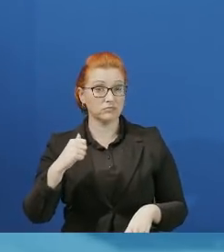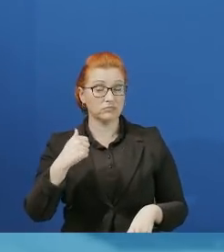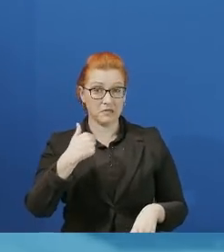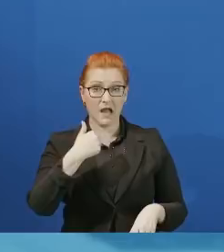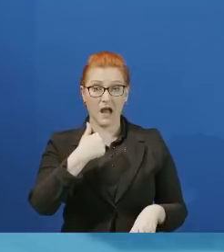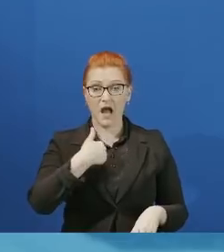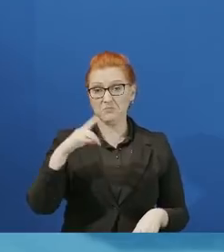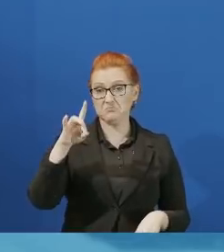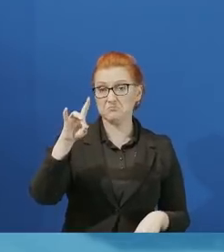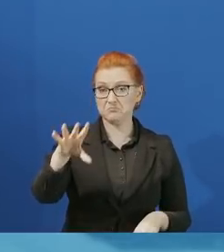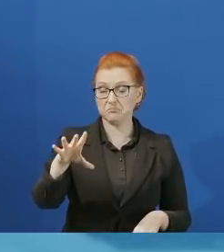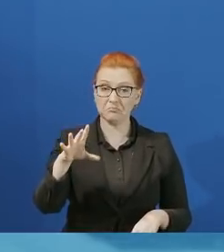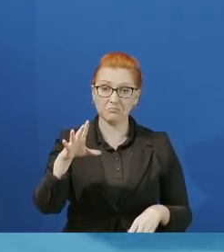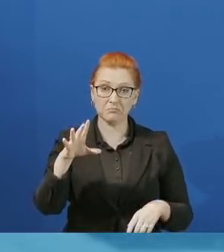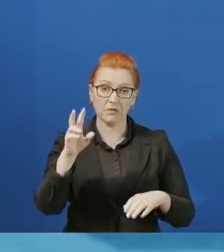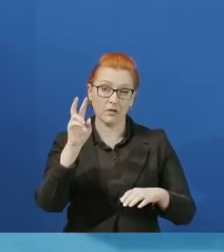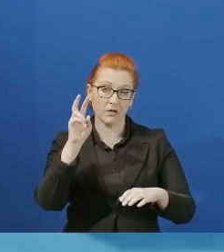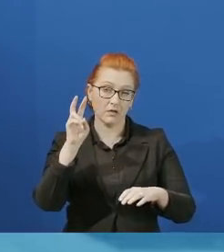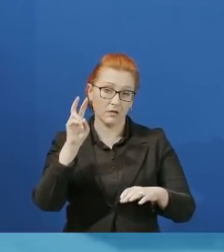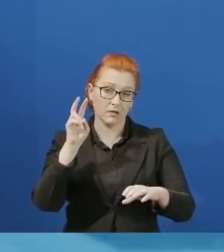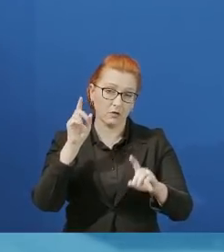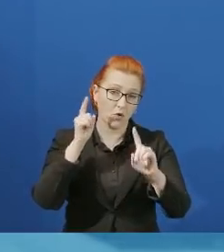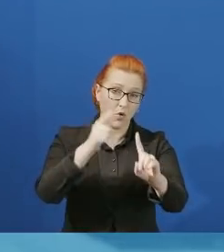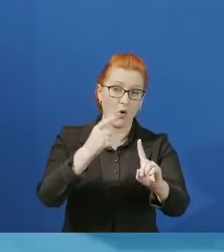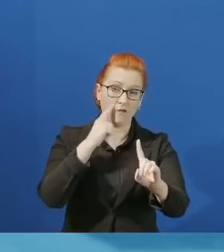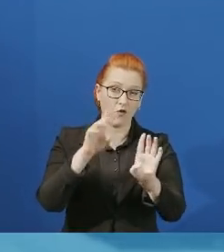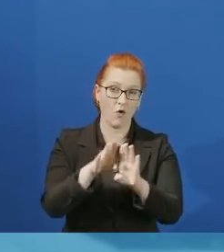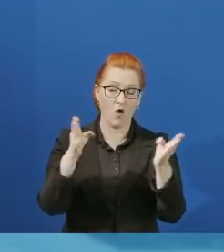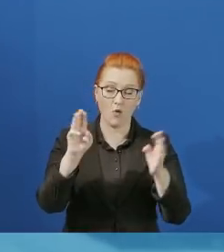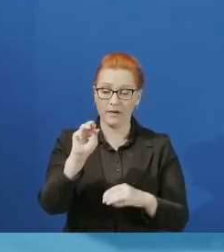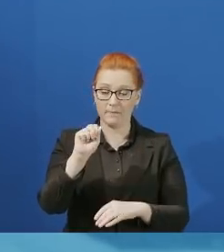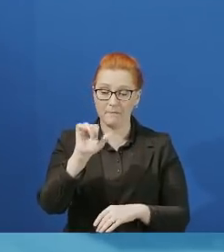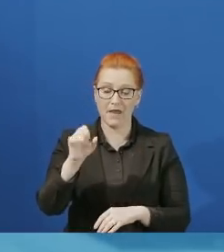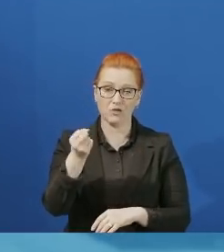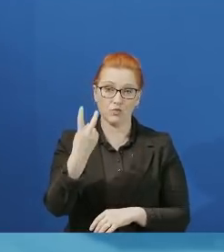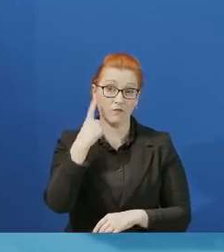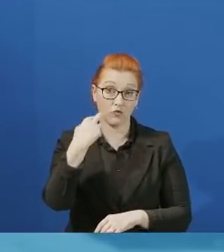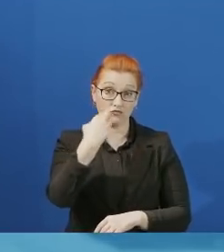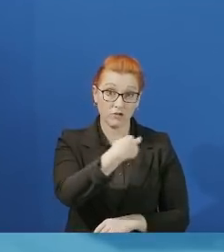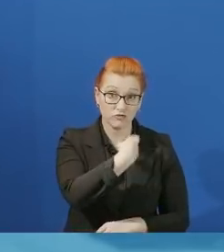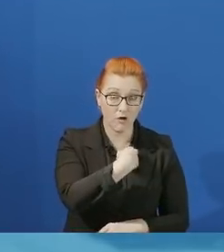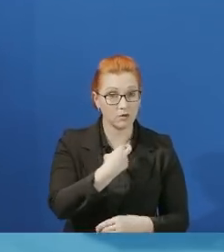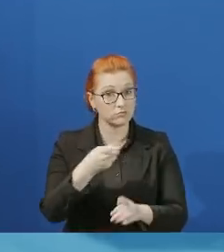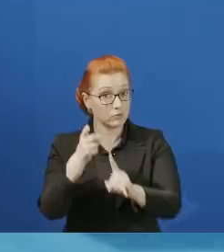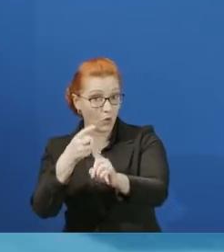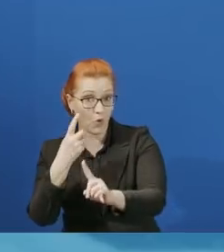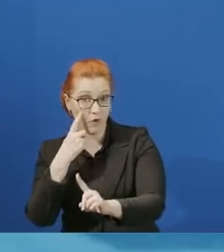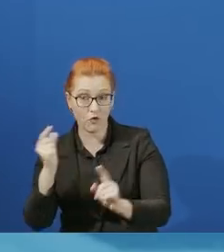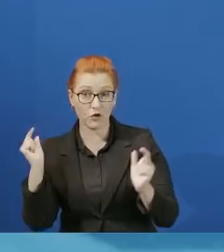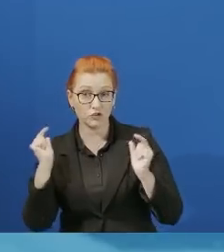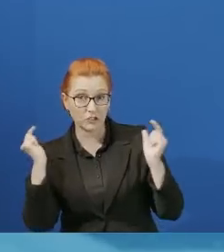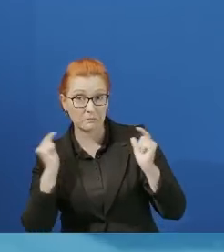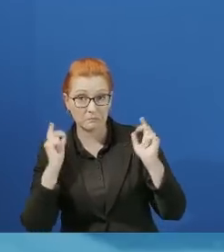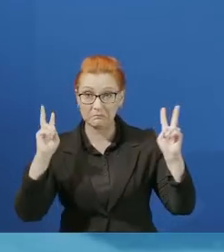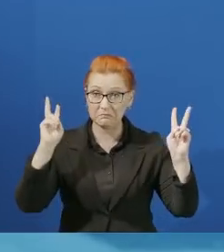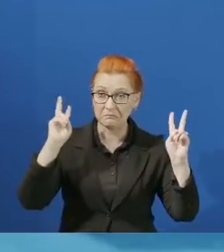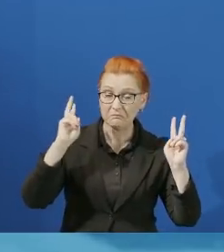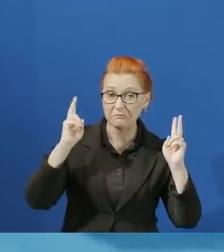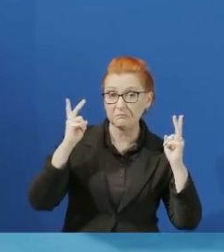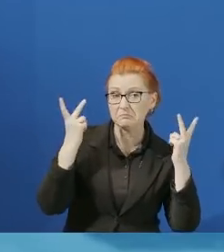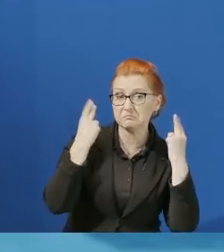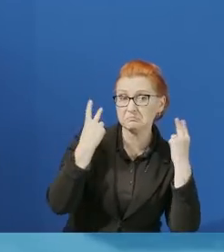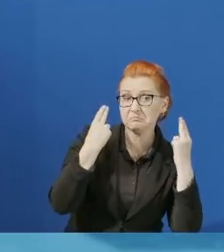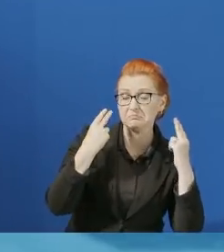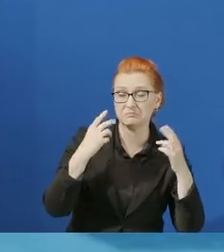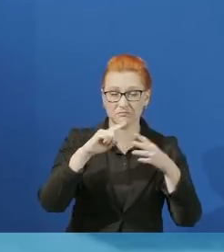dine-in with social distancing of May 12th. What's a best-case scenario for gyms, salons, barbershops? We're working with